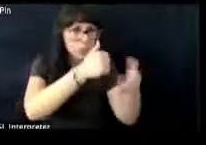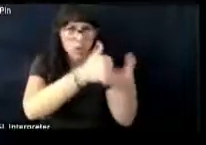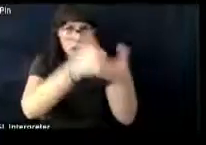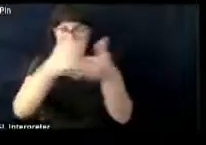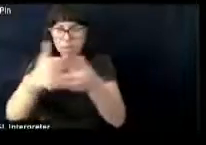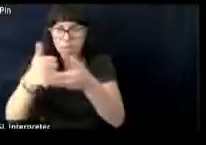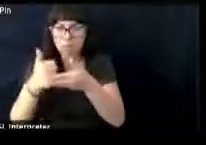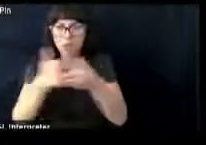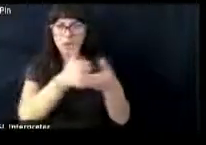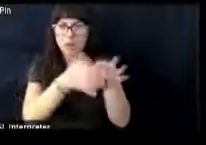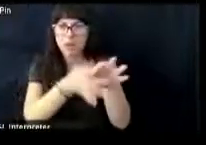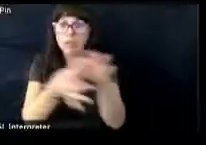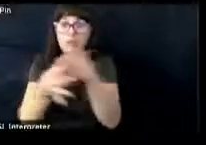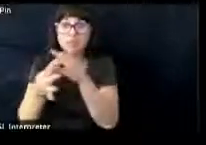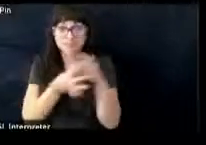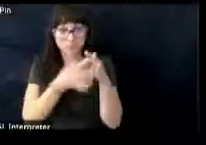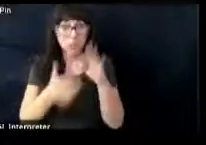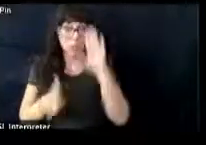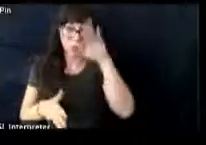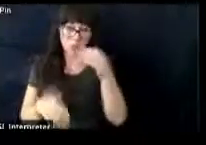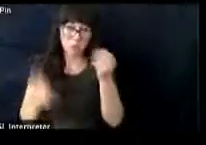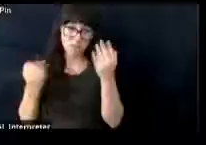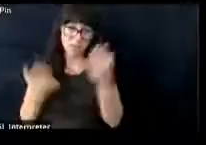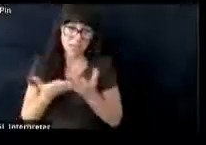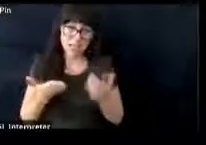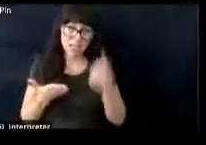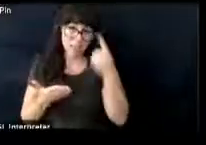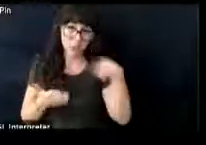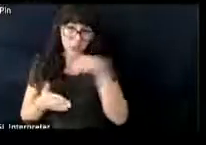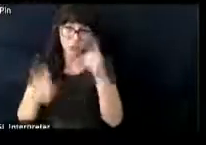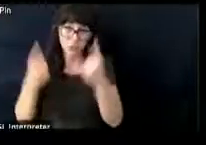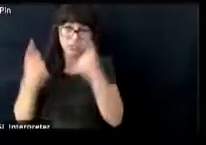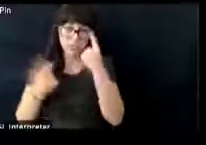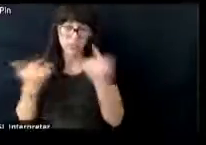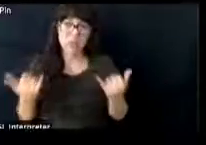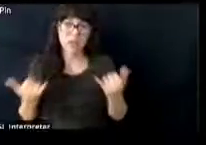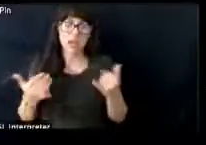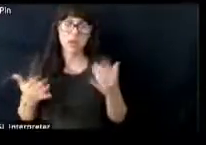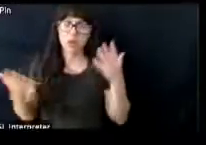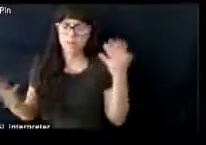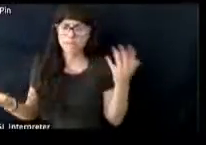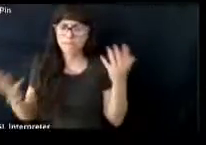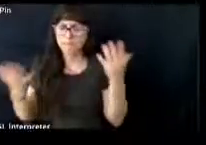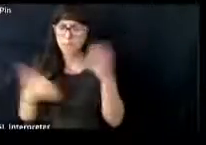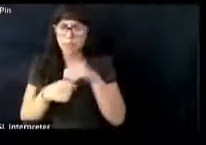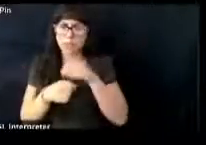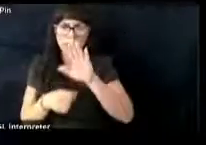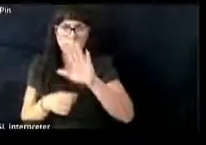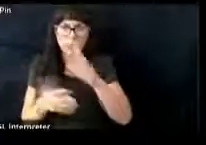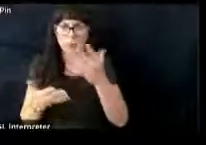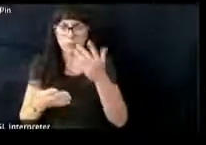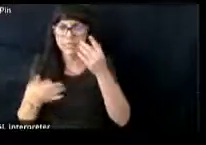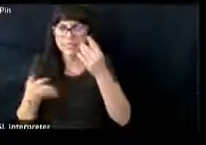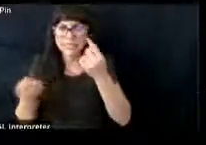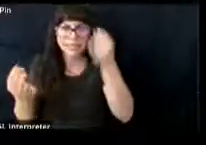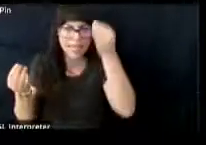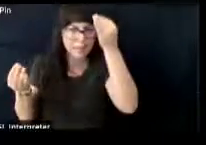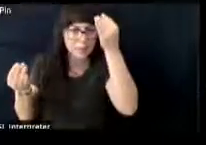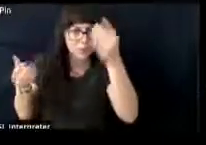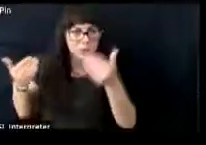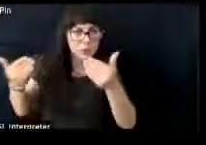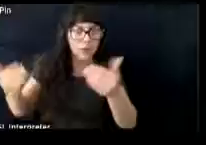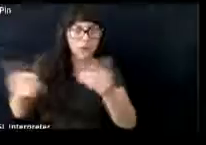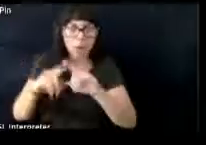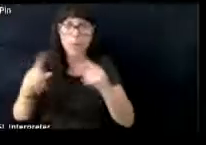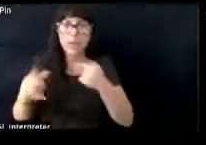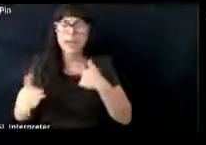themselves. So I know there are a lot of things for you to consider in your deliberations going forward,